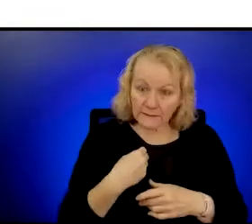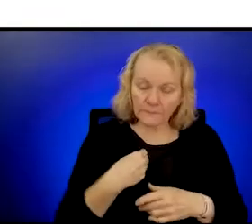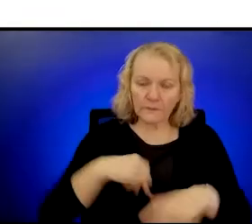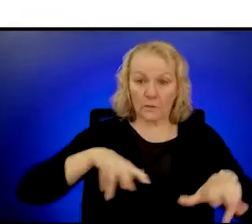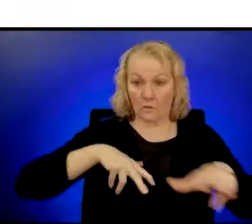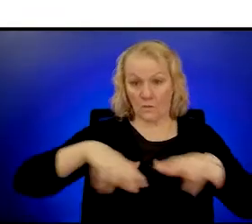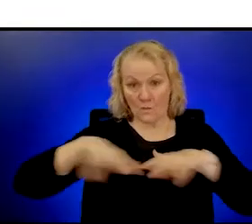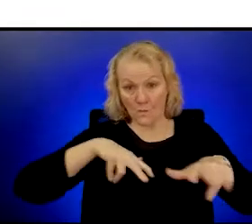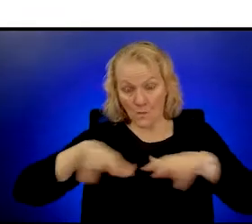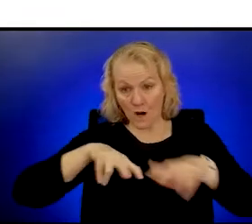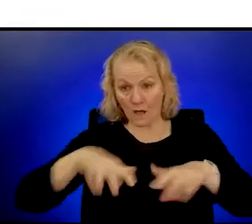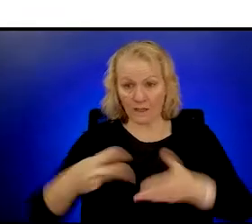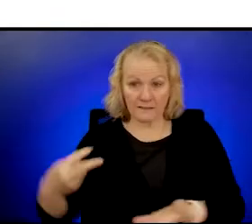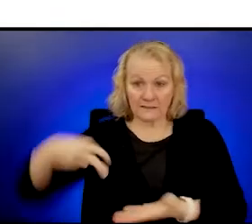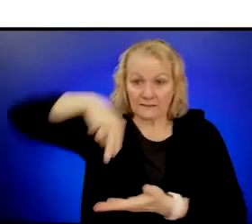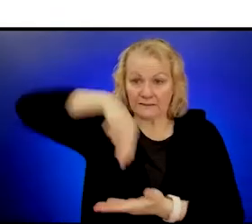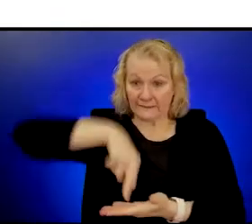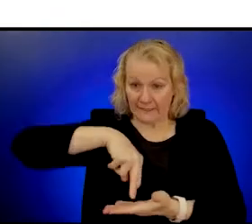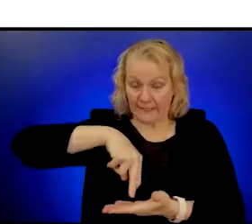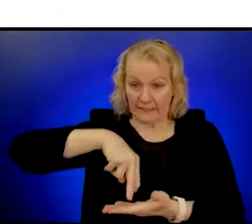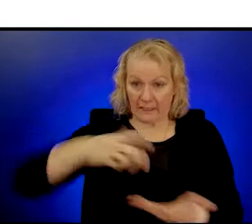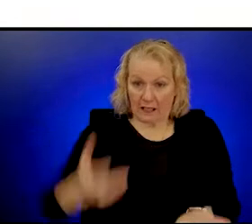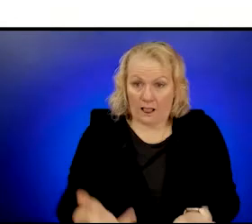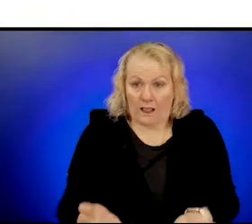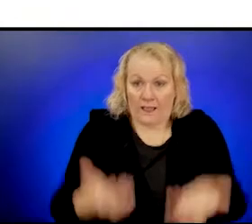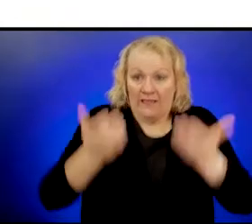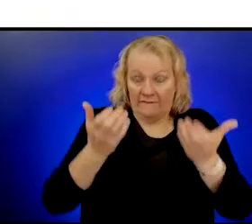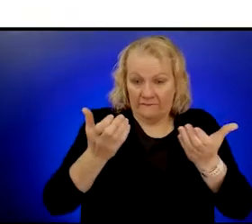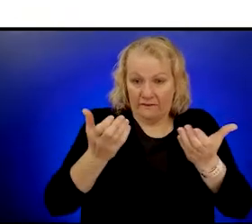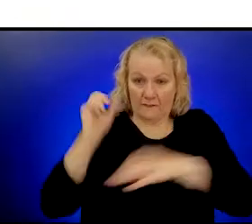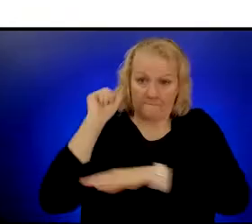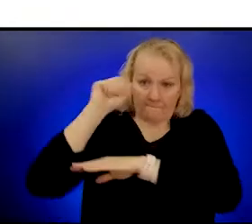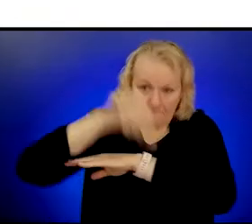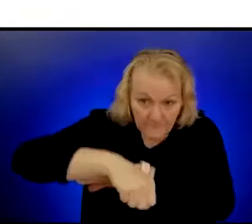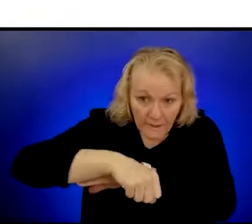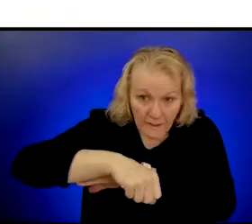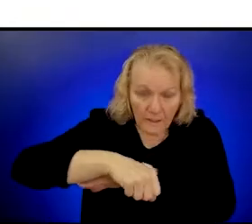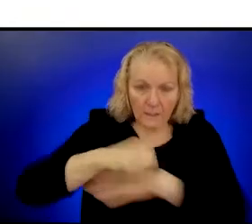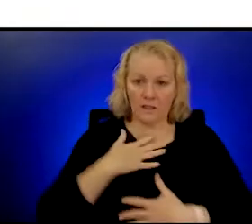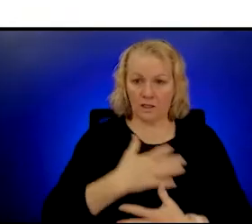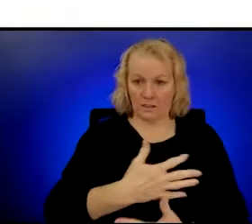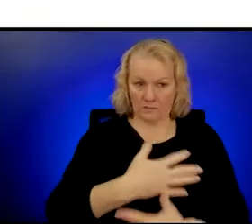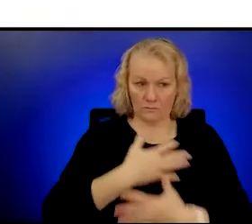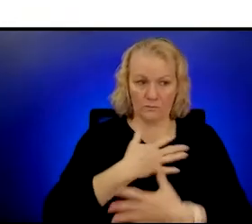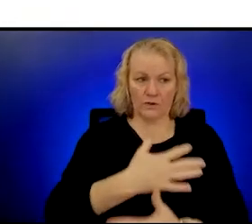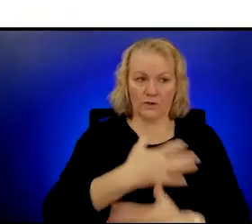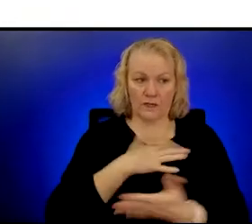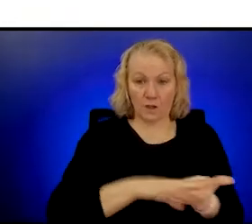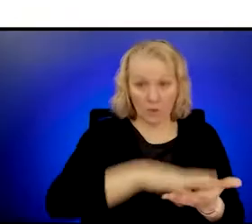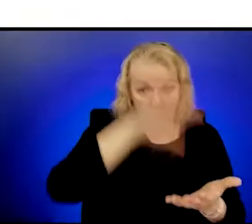walking, standing, lifting, bending, breathing,